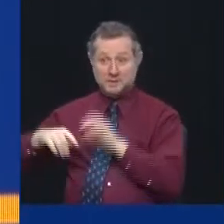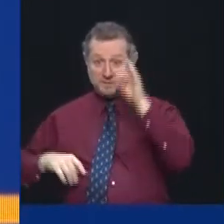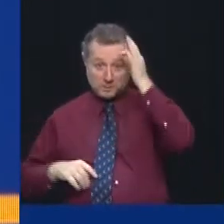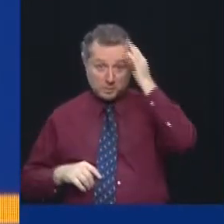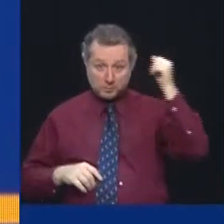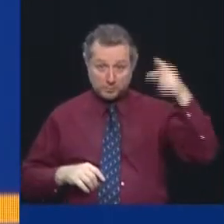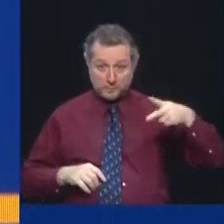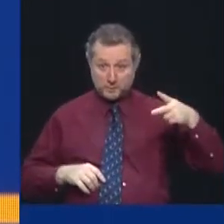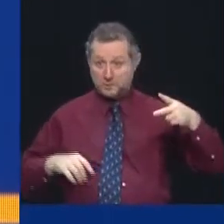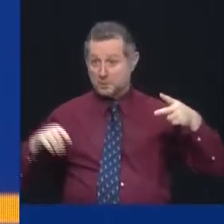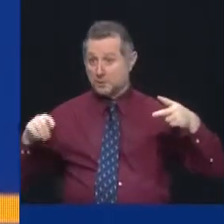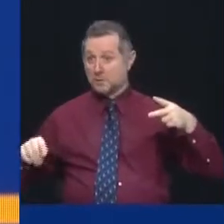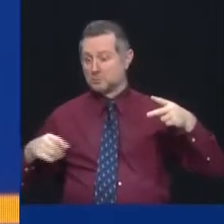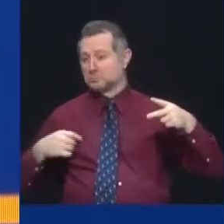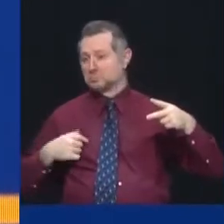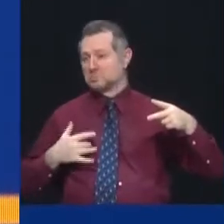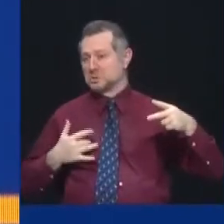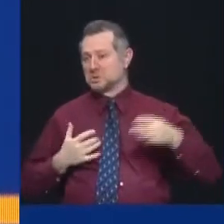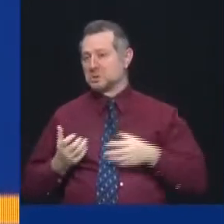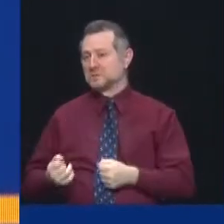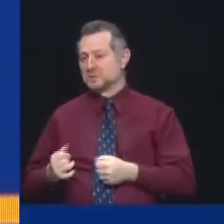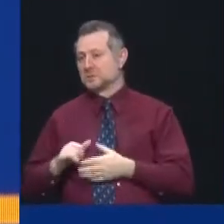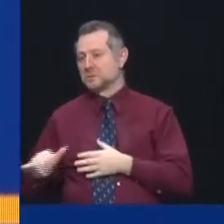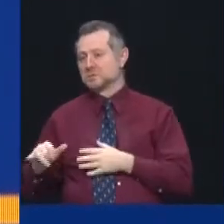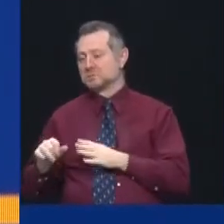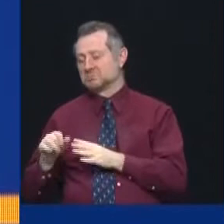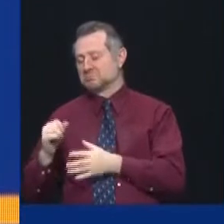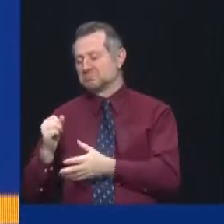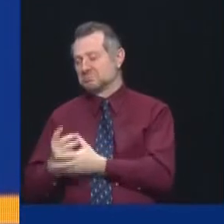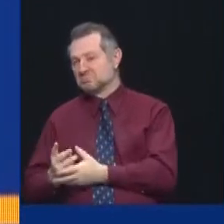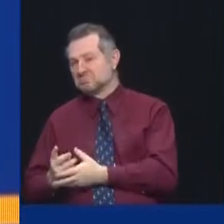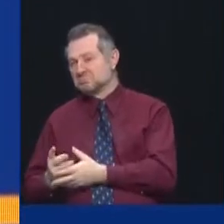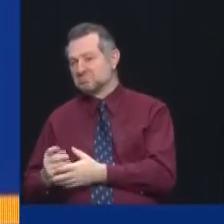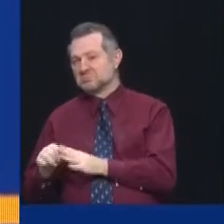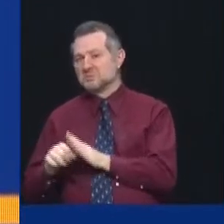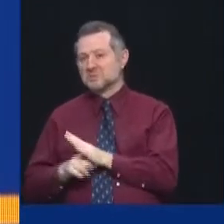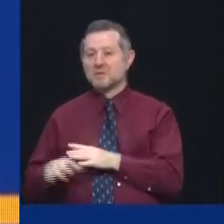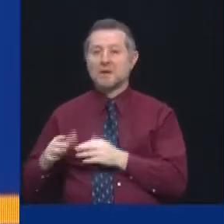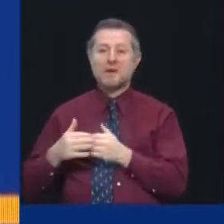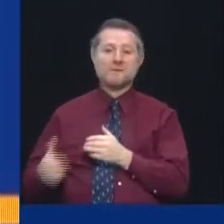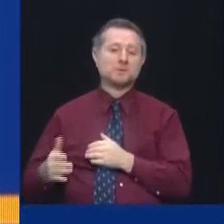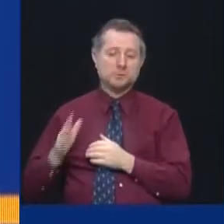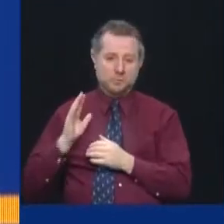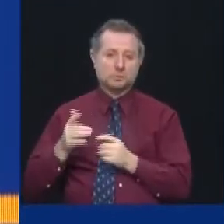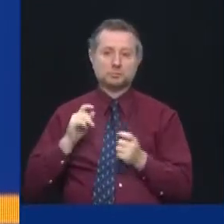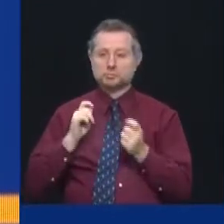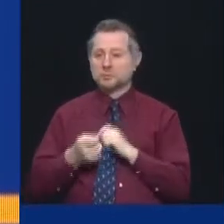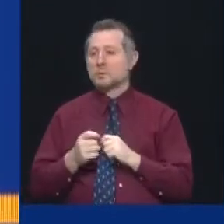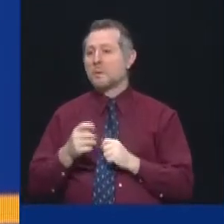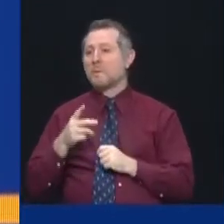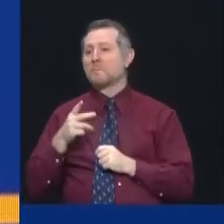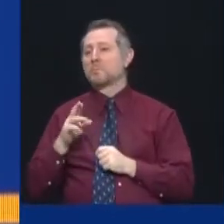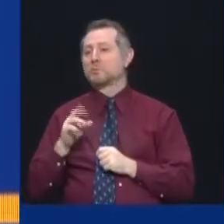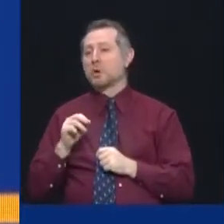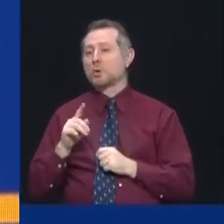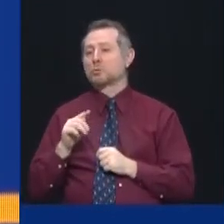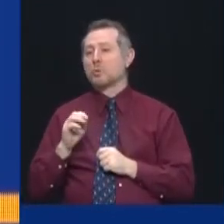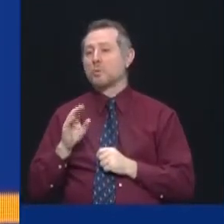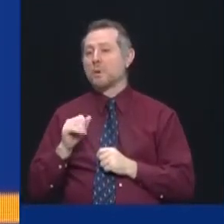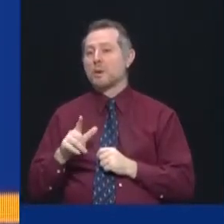the globe in the post-COVID world. And that is what New York is all about. That is our